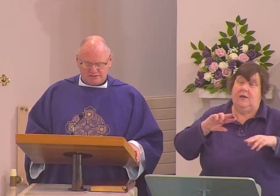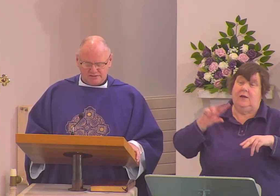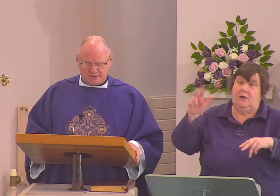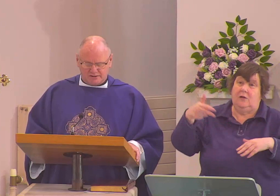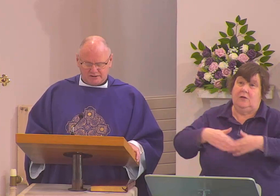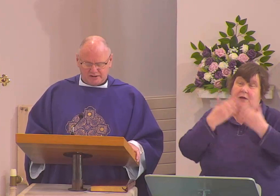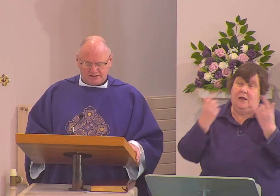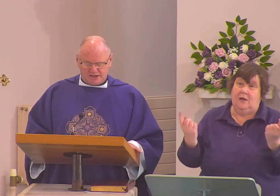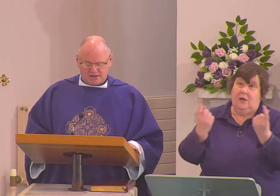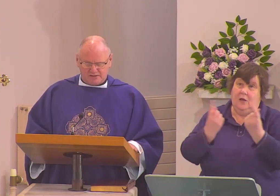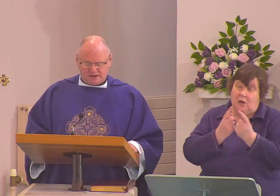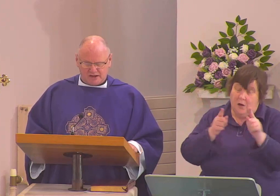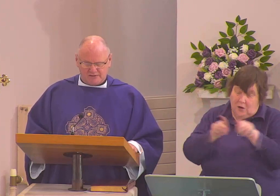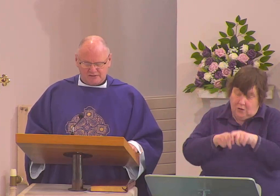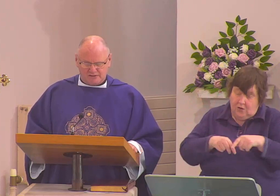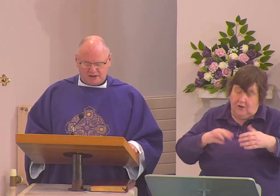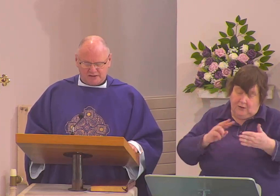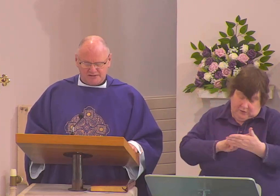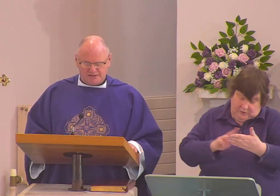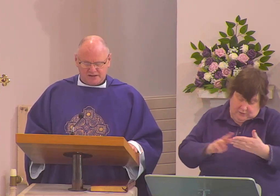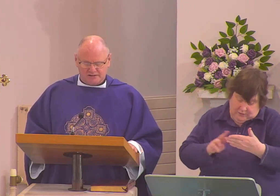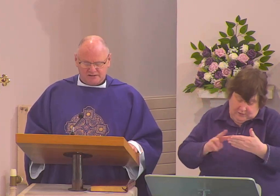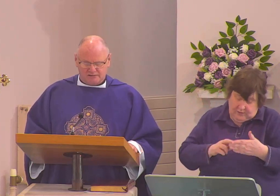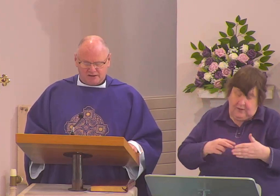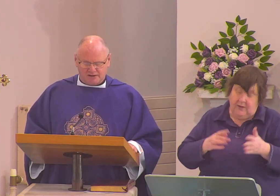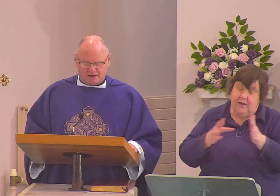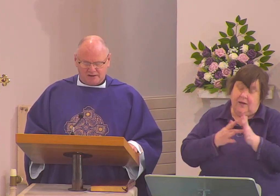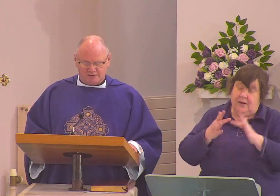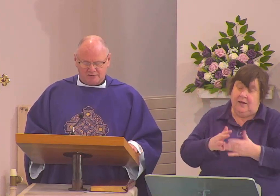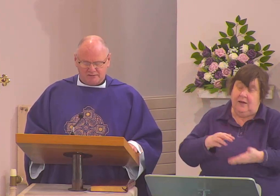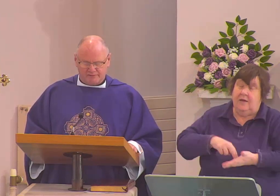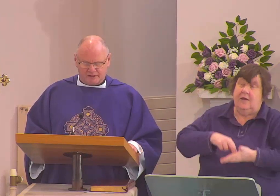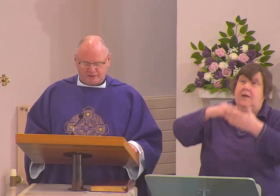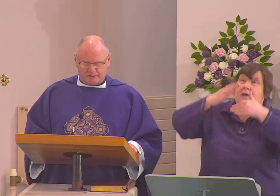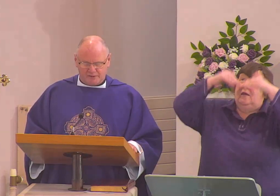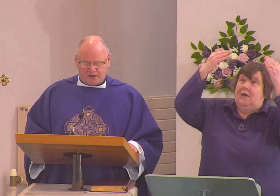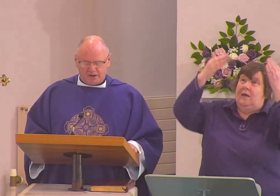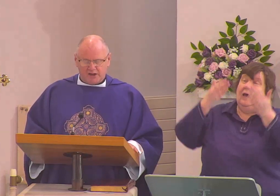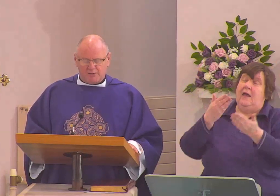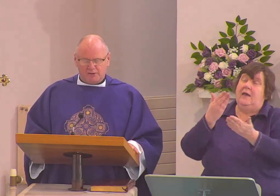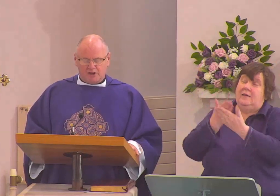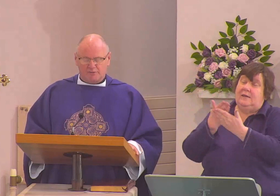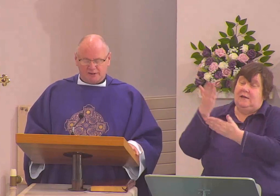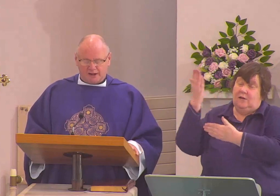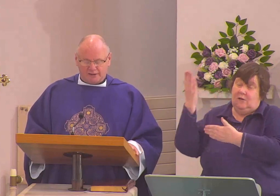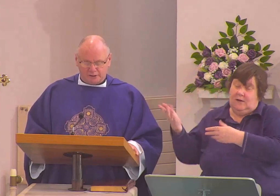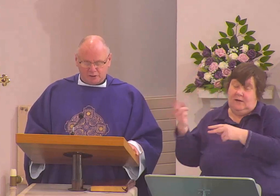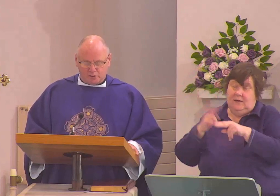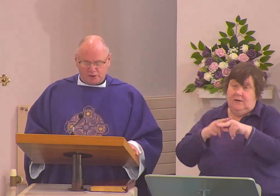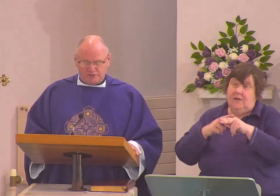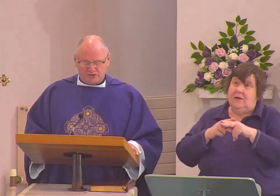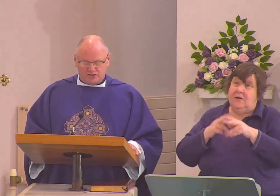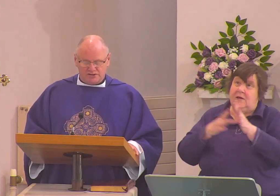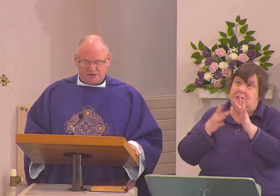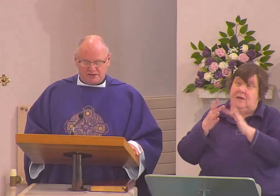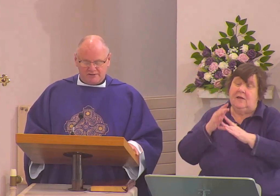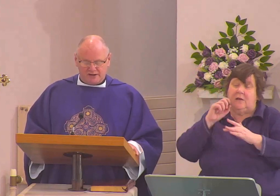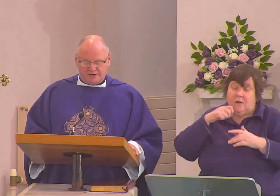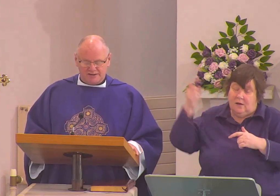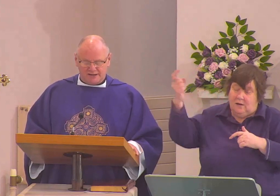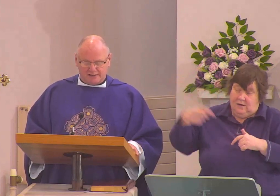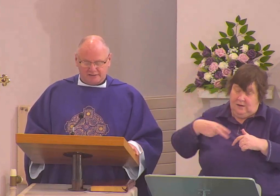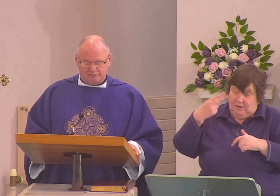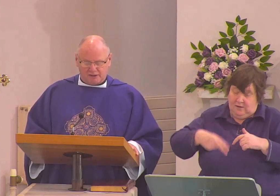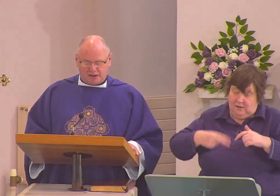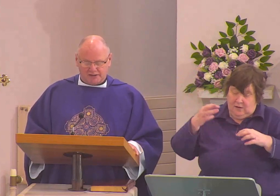Scriptures. He ascended to heaven and is seated at the right hand of the Father. He will come again in glory to judge the living and